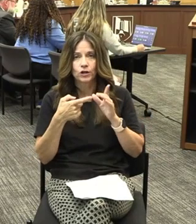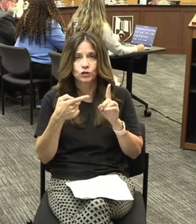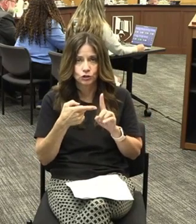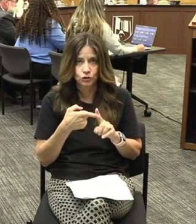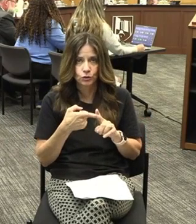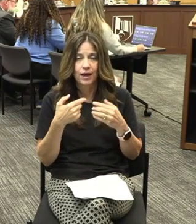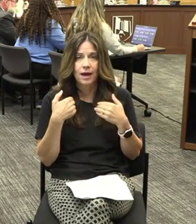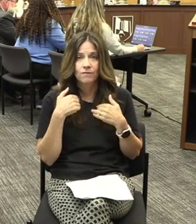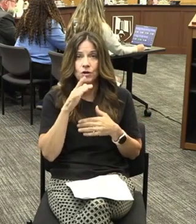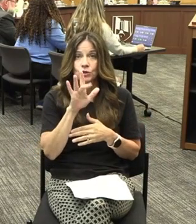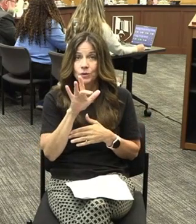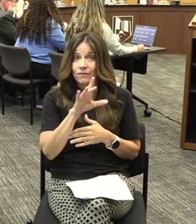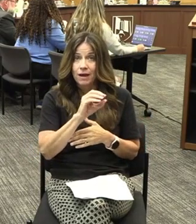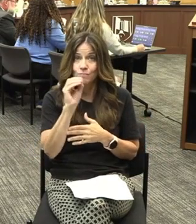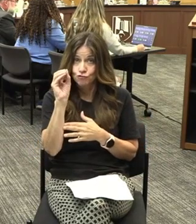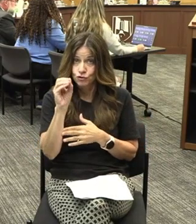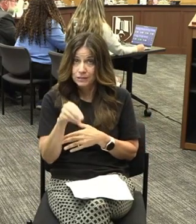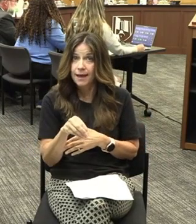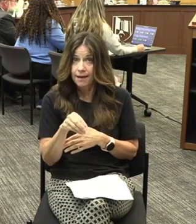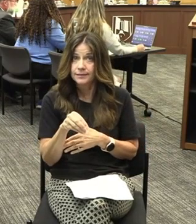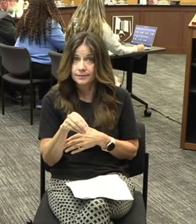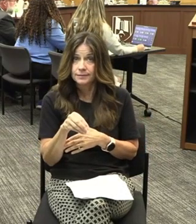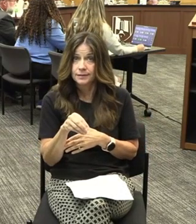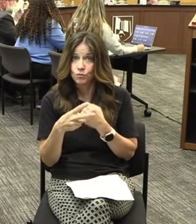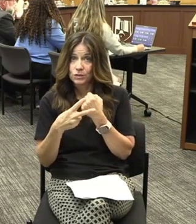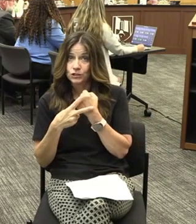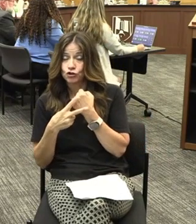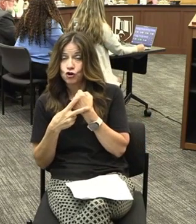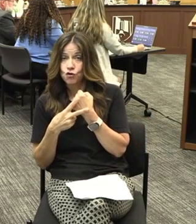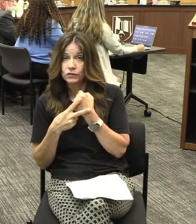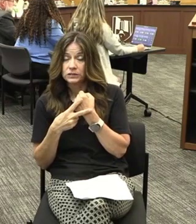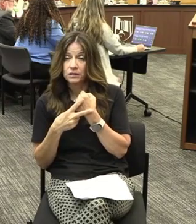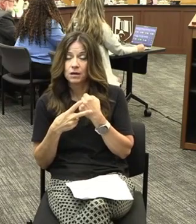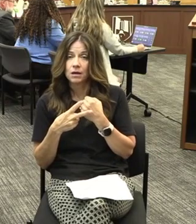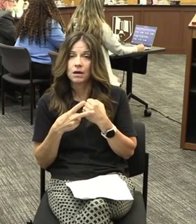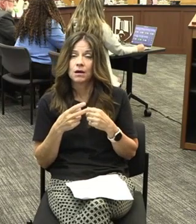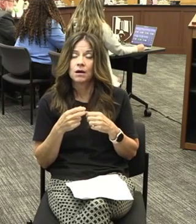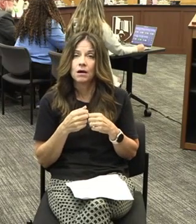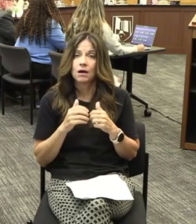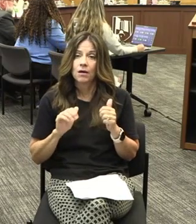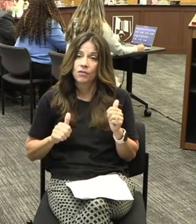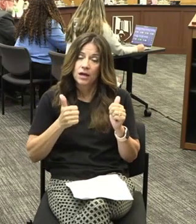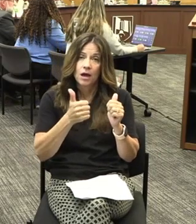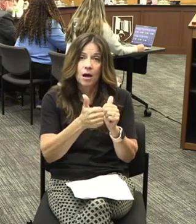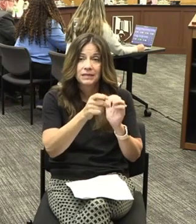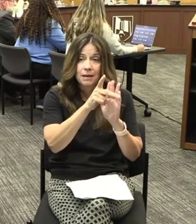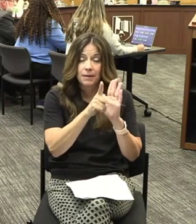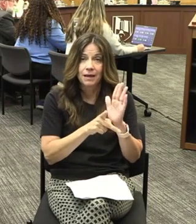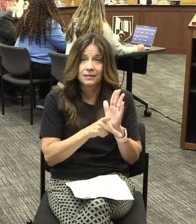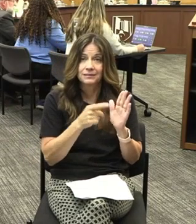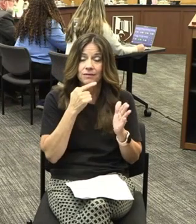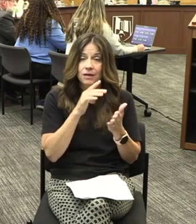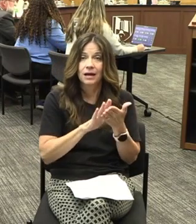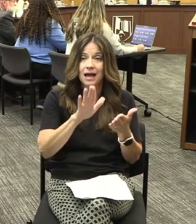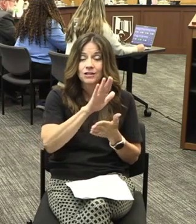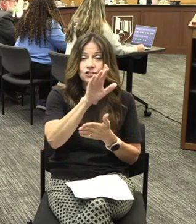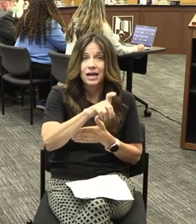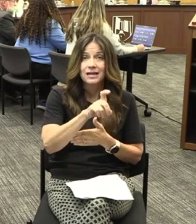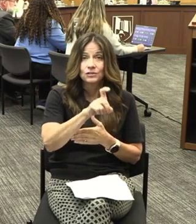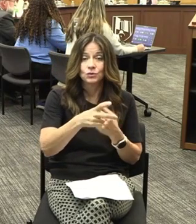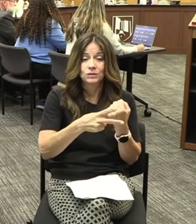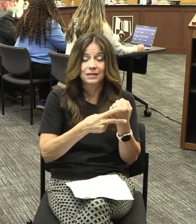maintain 25% reserves. The updated policy now requires the college to maintain